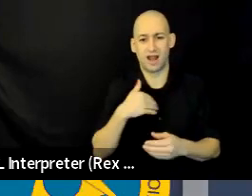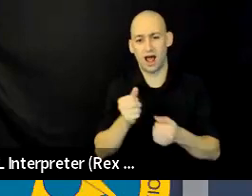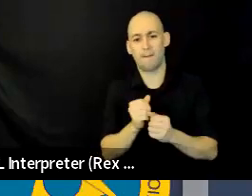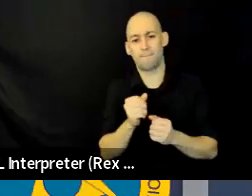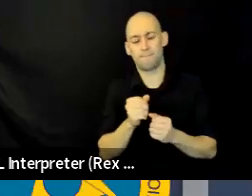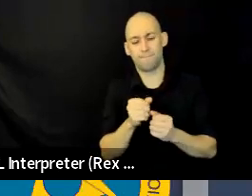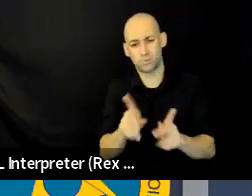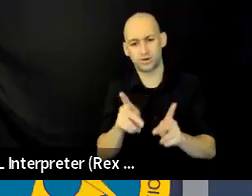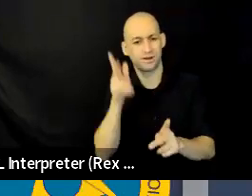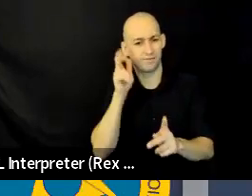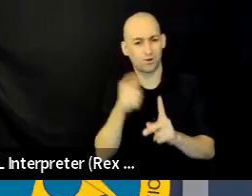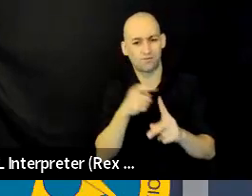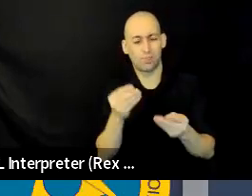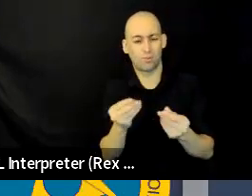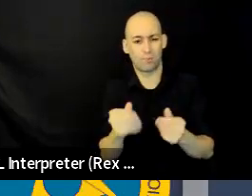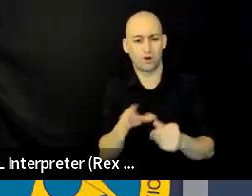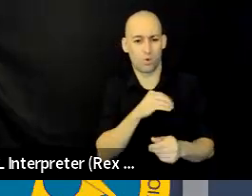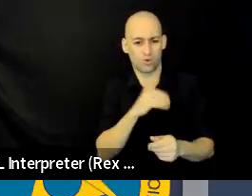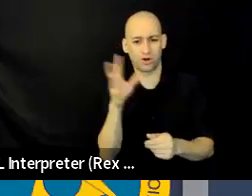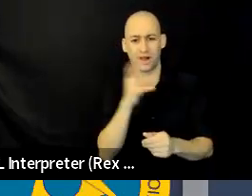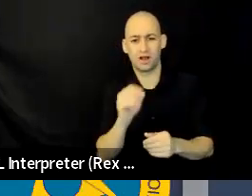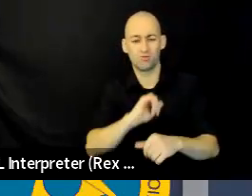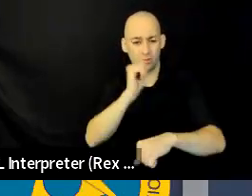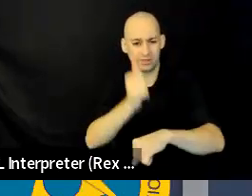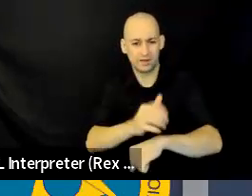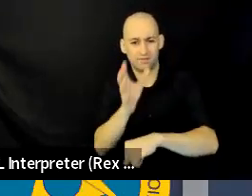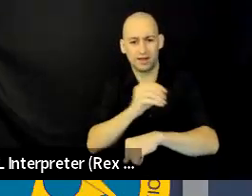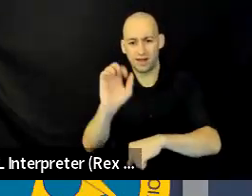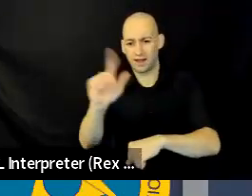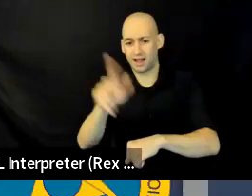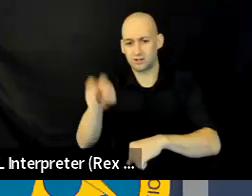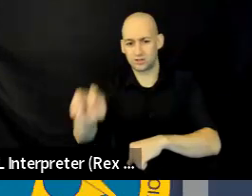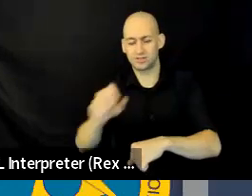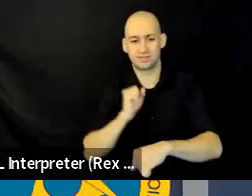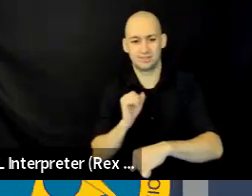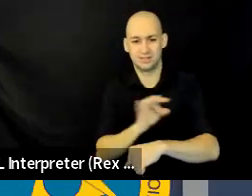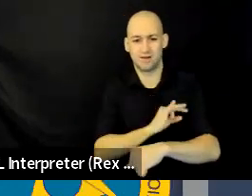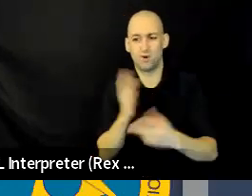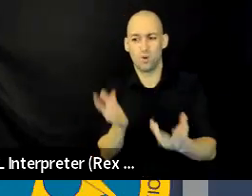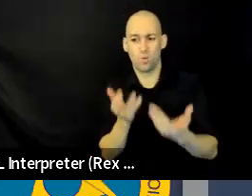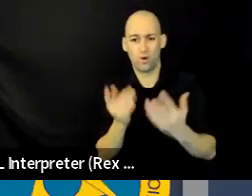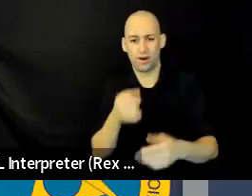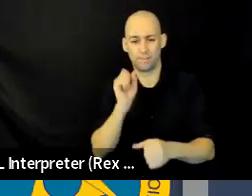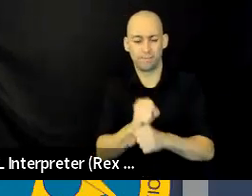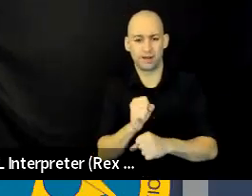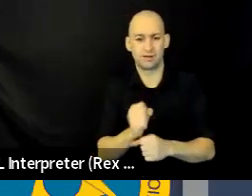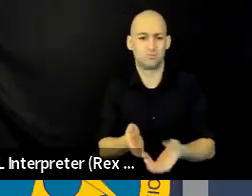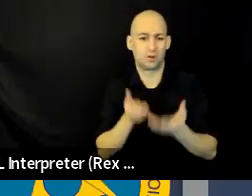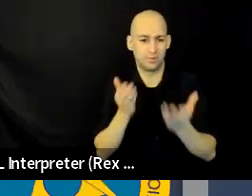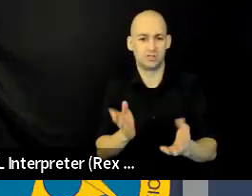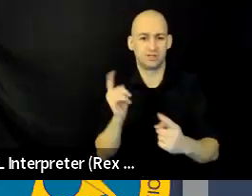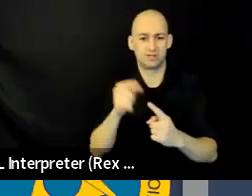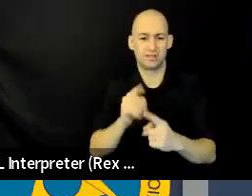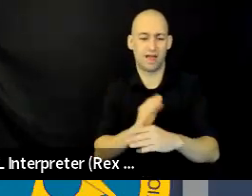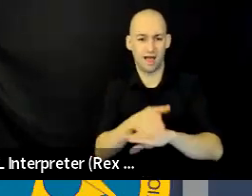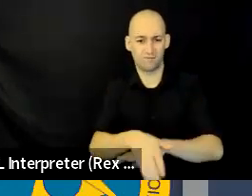independently hear from the property owner and the representatives, as well as Caltrans. Staff will wait to make a recommendation until after we hear from both